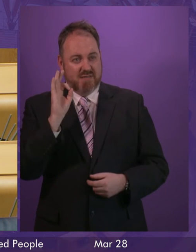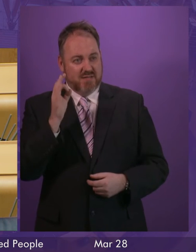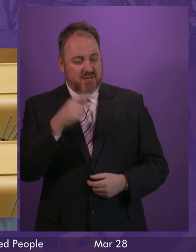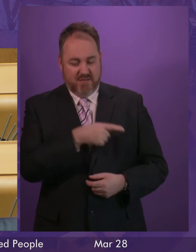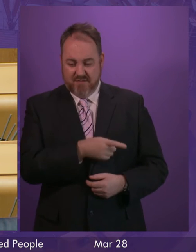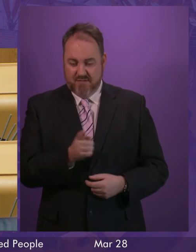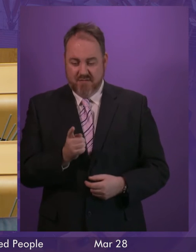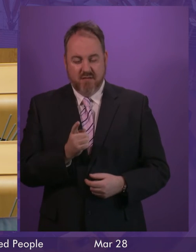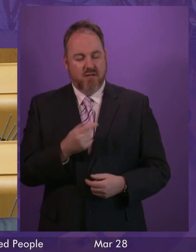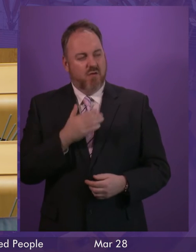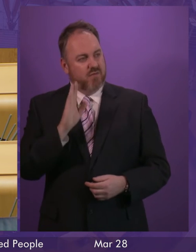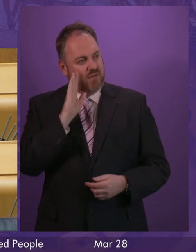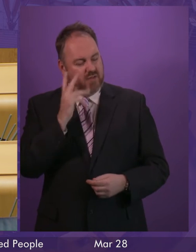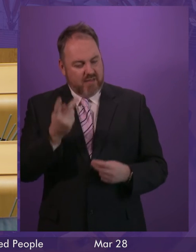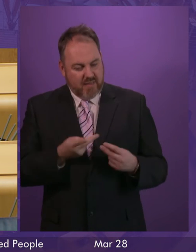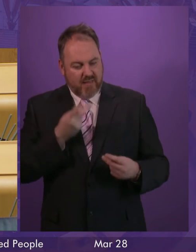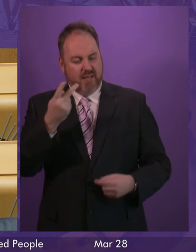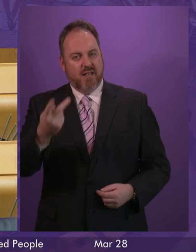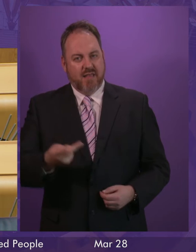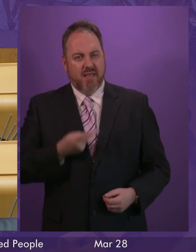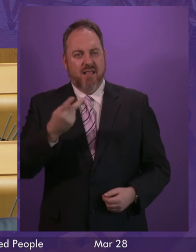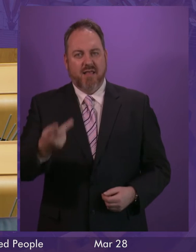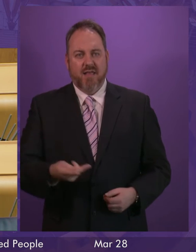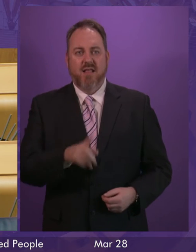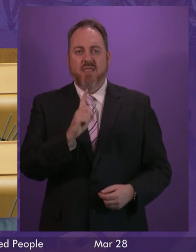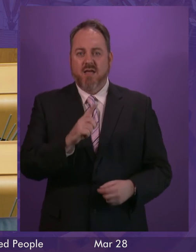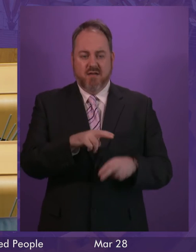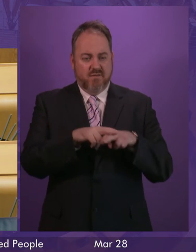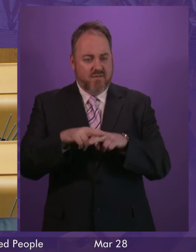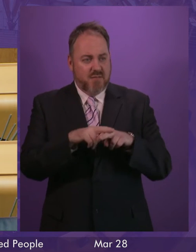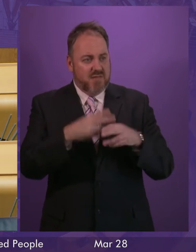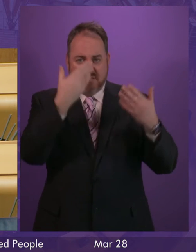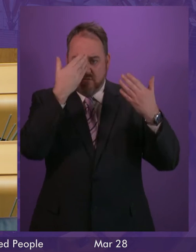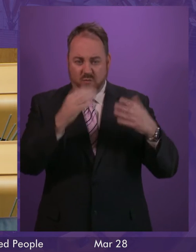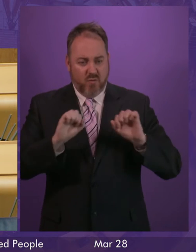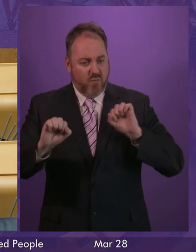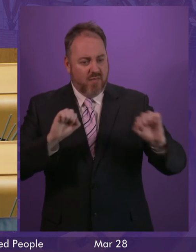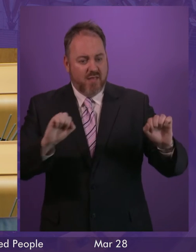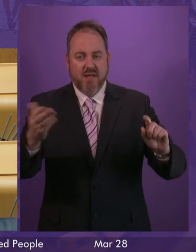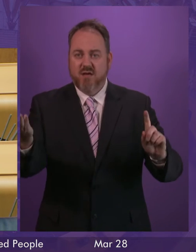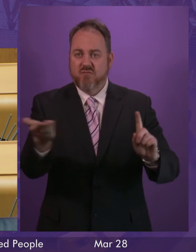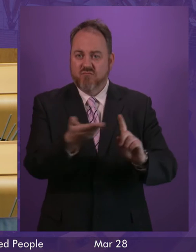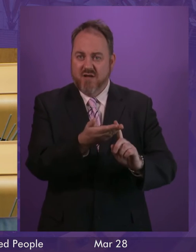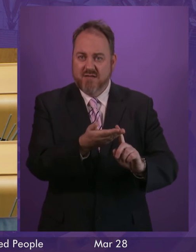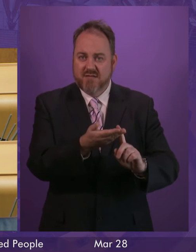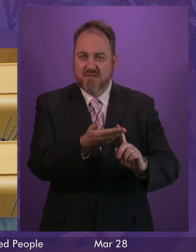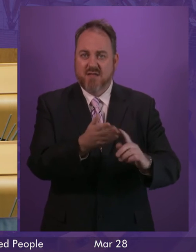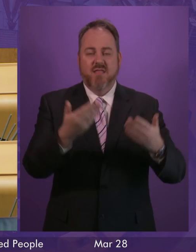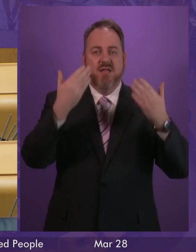that young people and their families are unaware of their rights. We hear